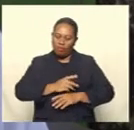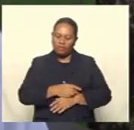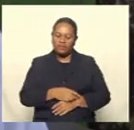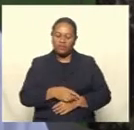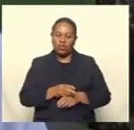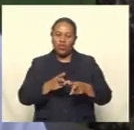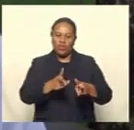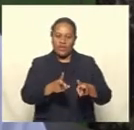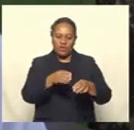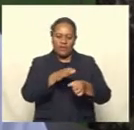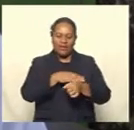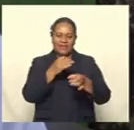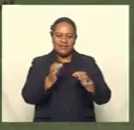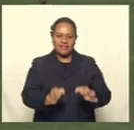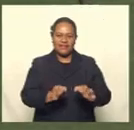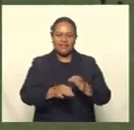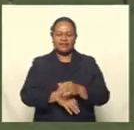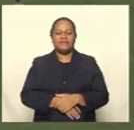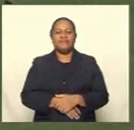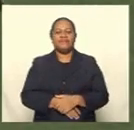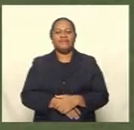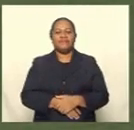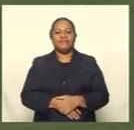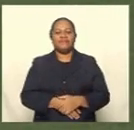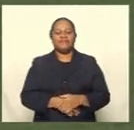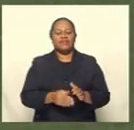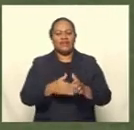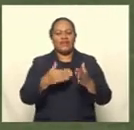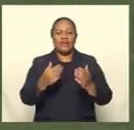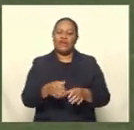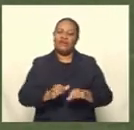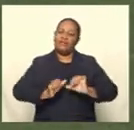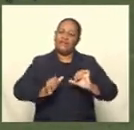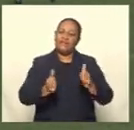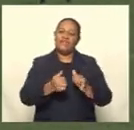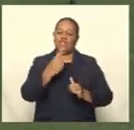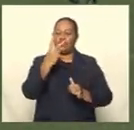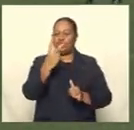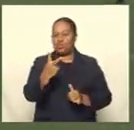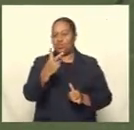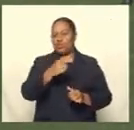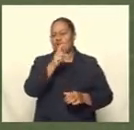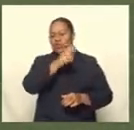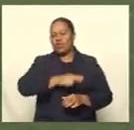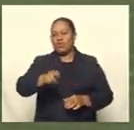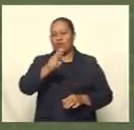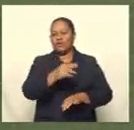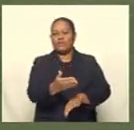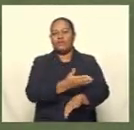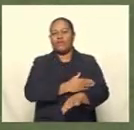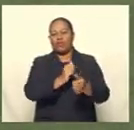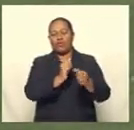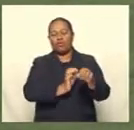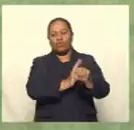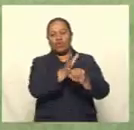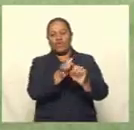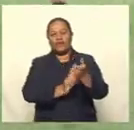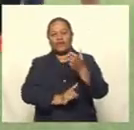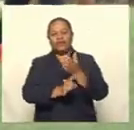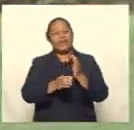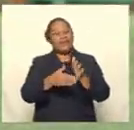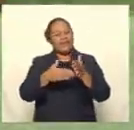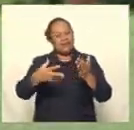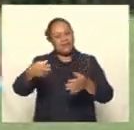think, we really need to work on. TFF completed 2 rounds of the franchise competition before COVID-19 put everything on